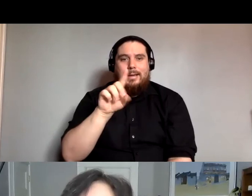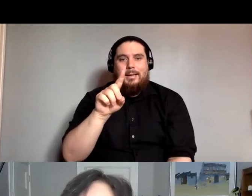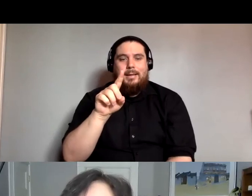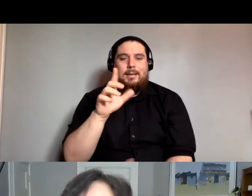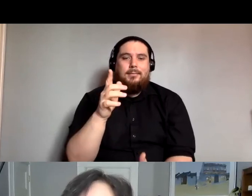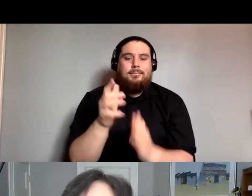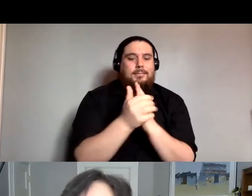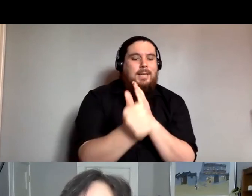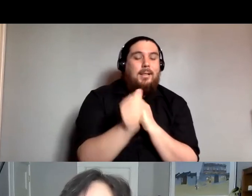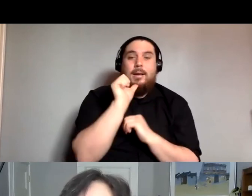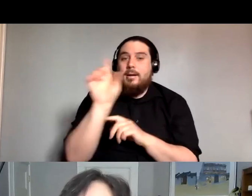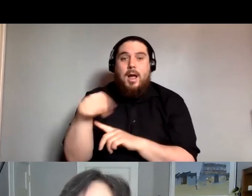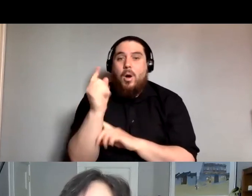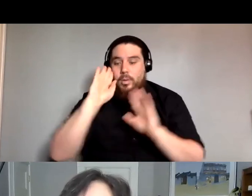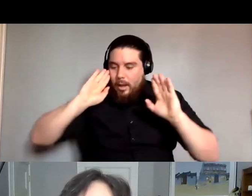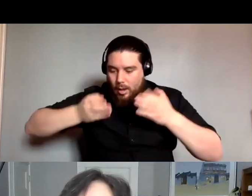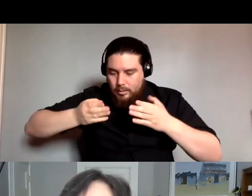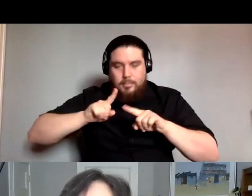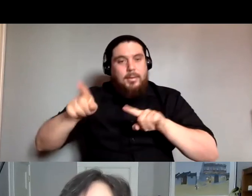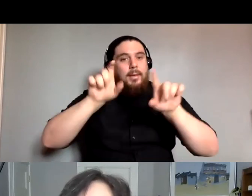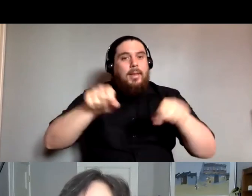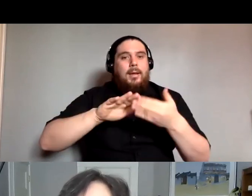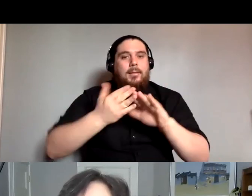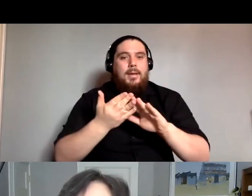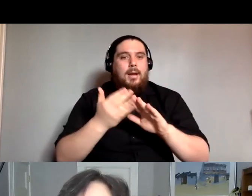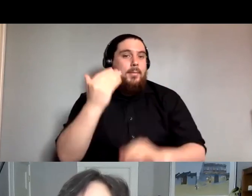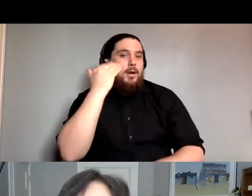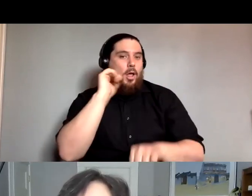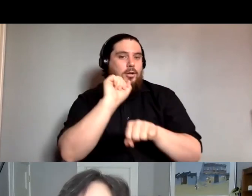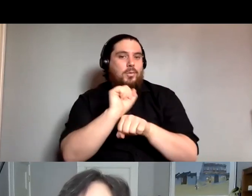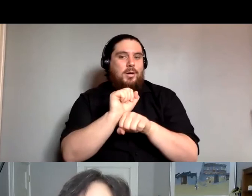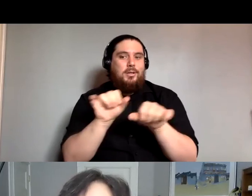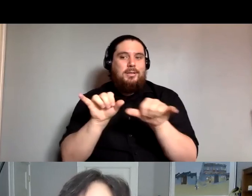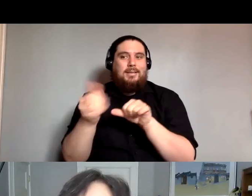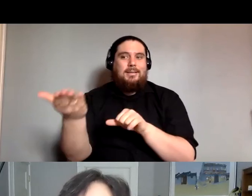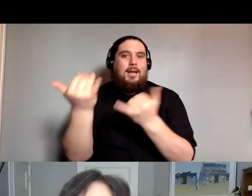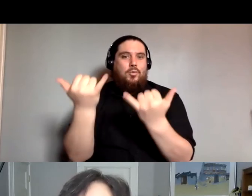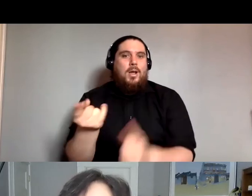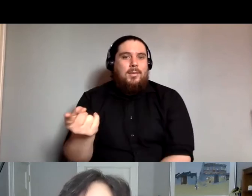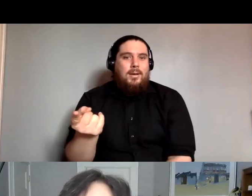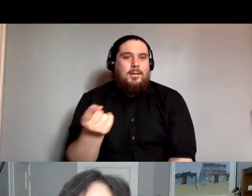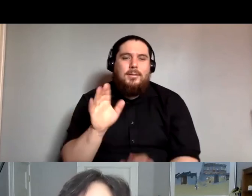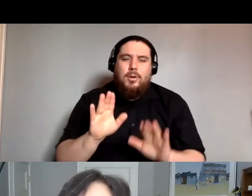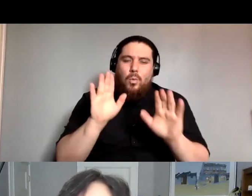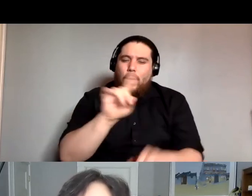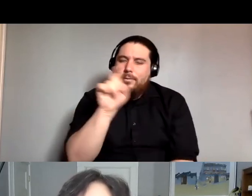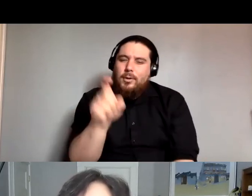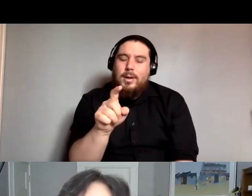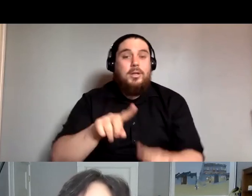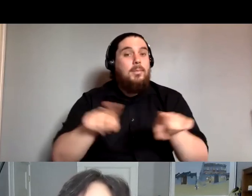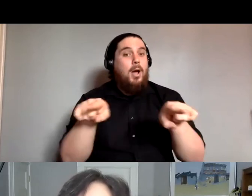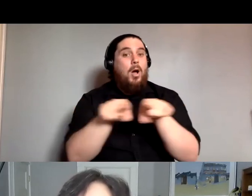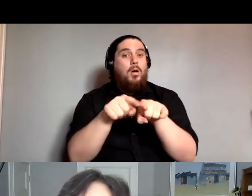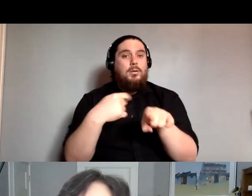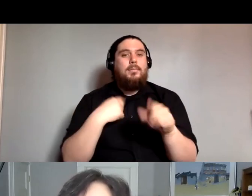to enable them to become knowledge workers and stay relevant? And that is a wonderful question on its own, but I also want to read